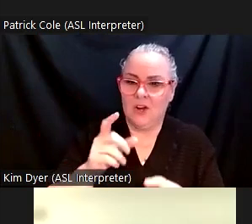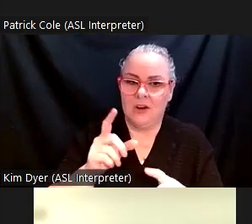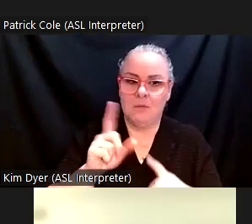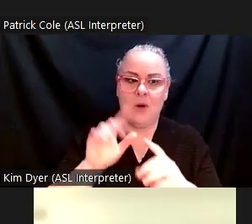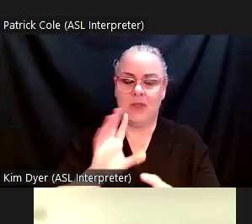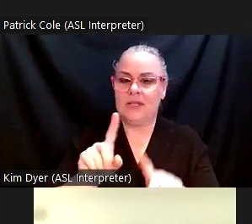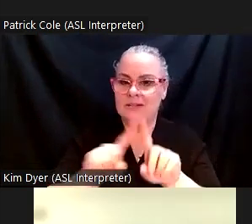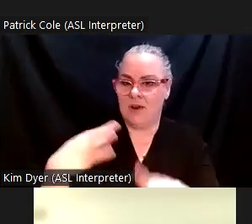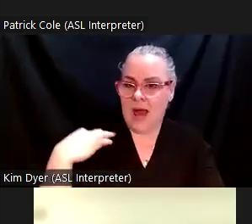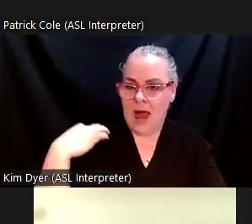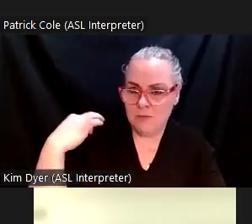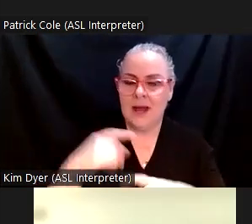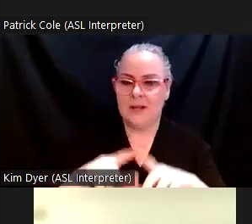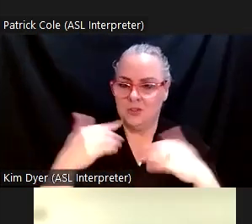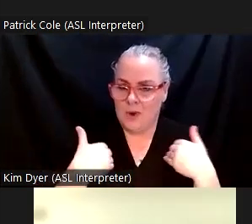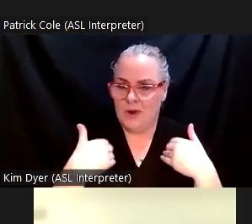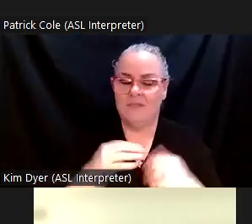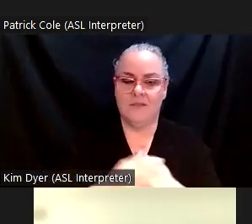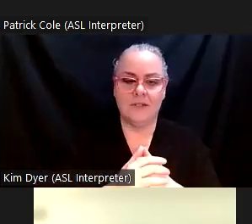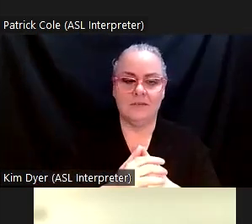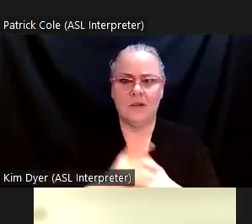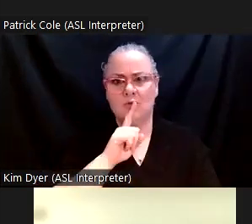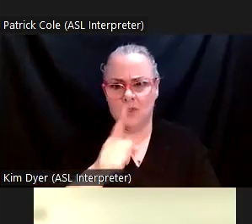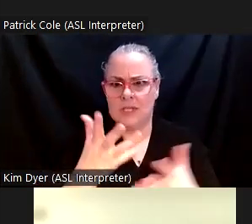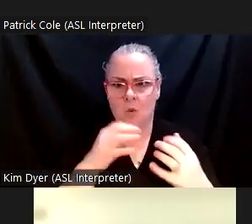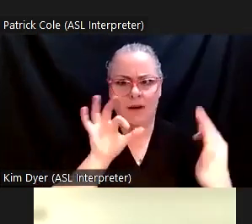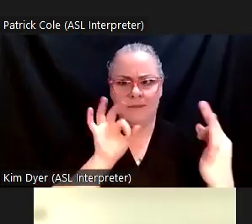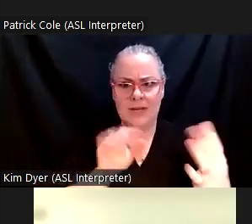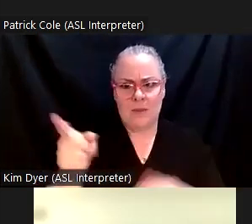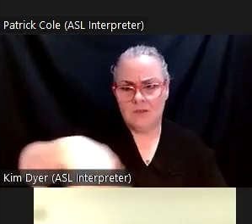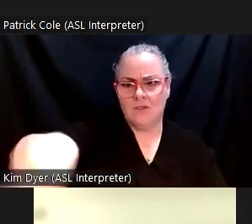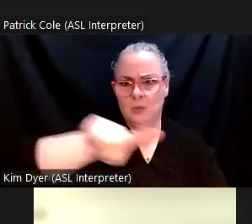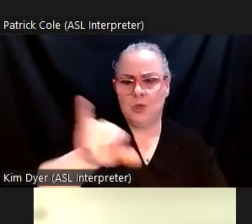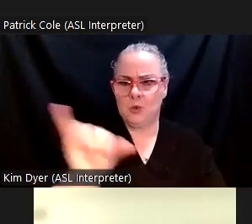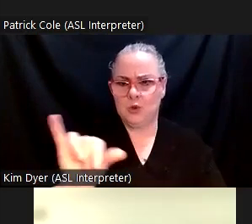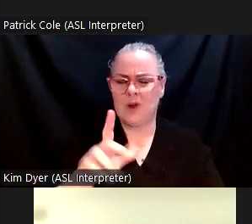too, which is where we also really want input. So